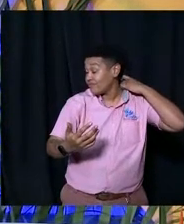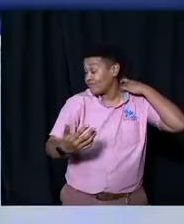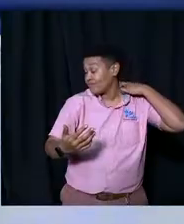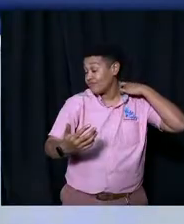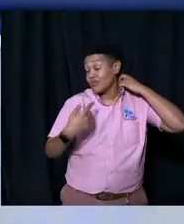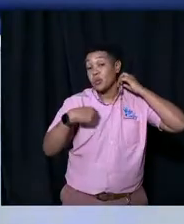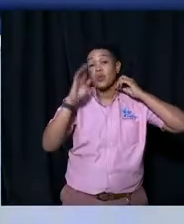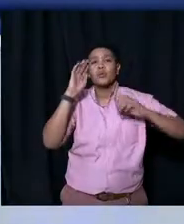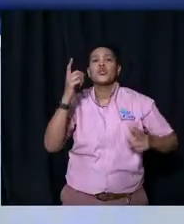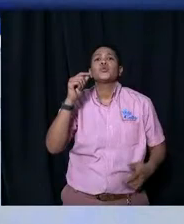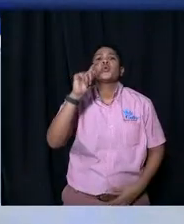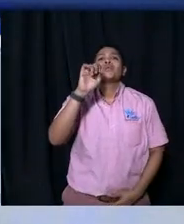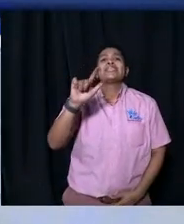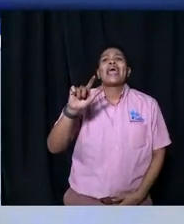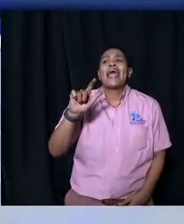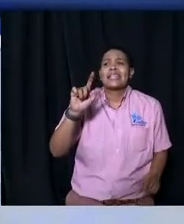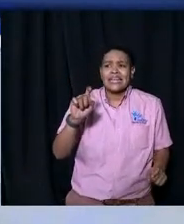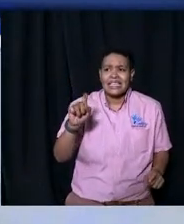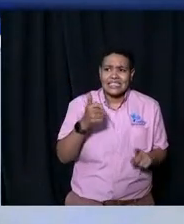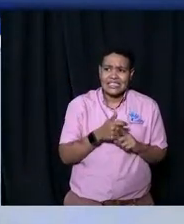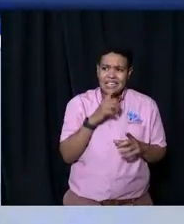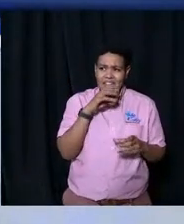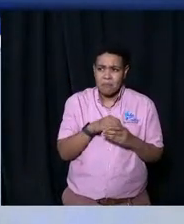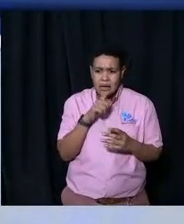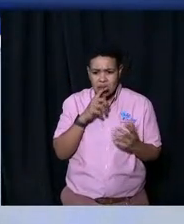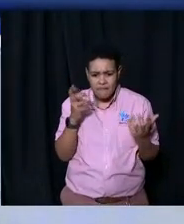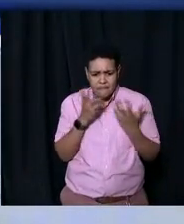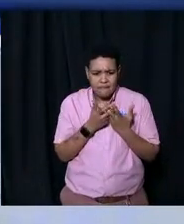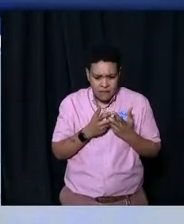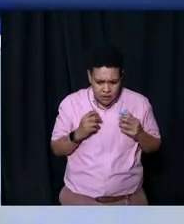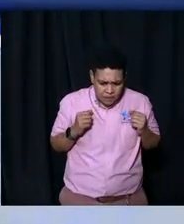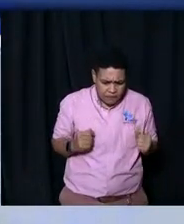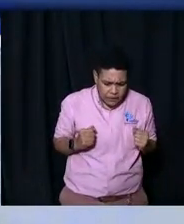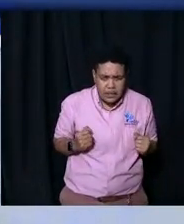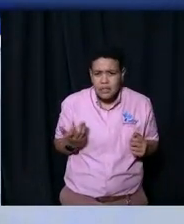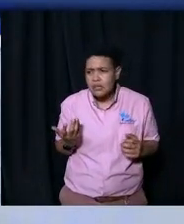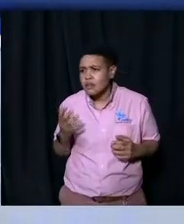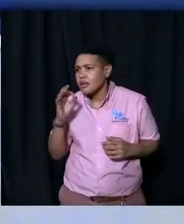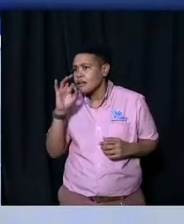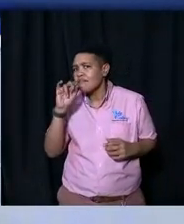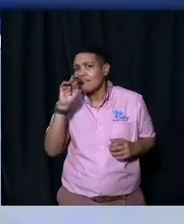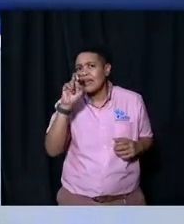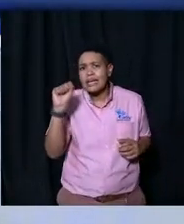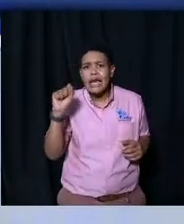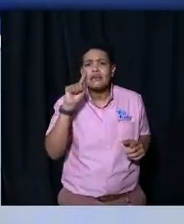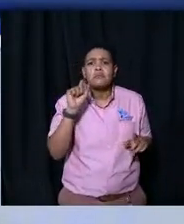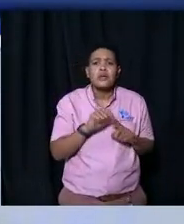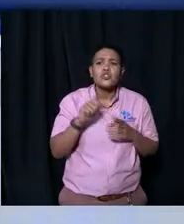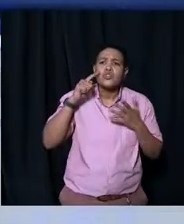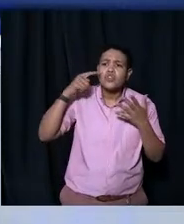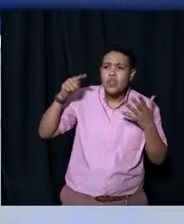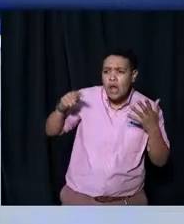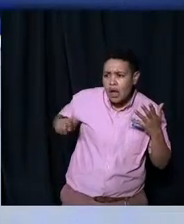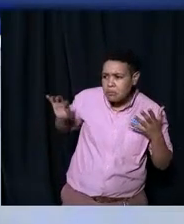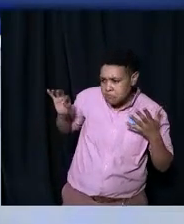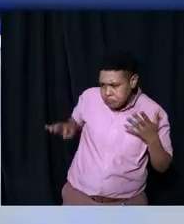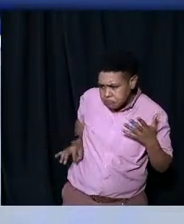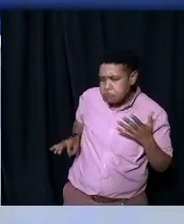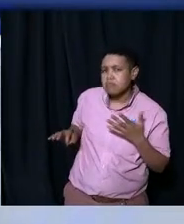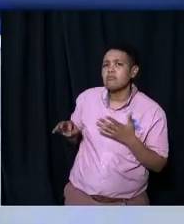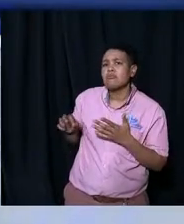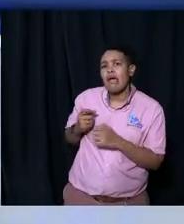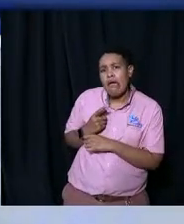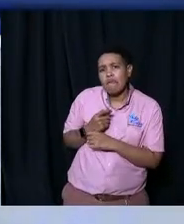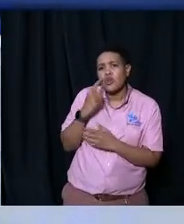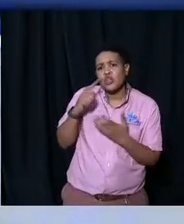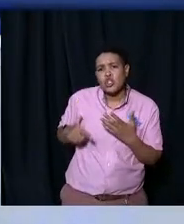tailpipe testing as part of the fitness regime that the fleet goes through and on an annual basis. And